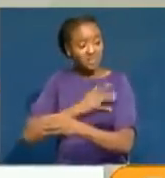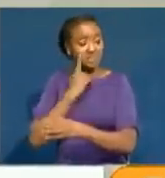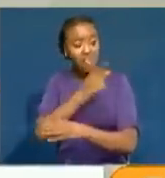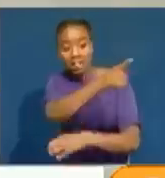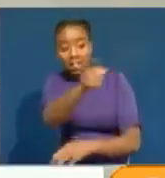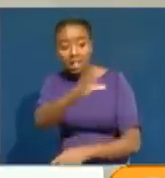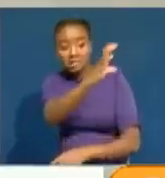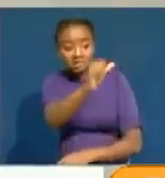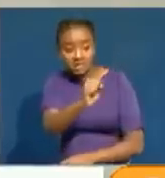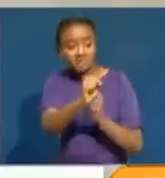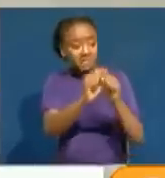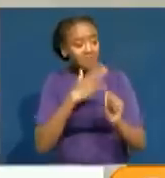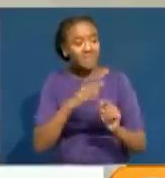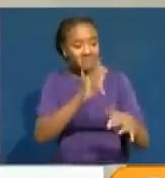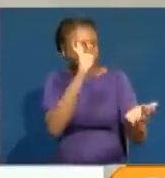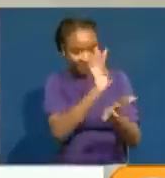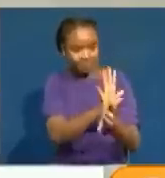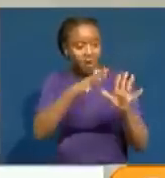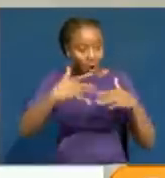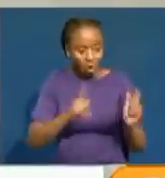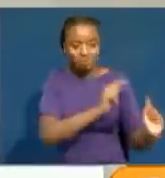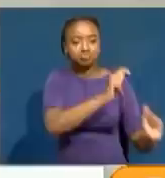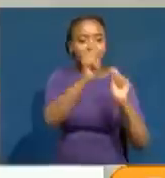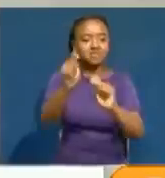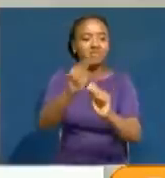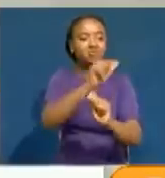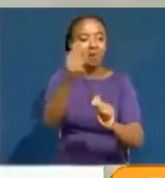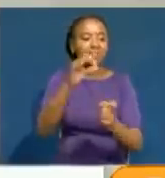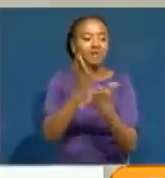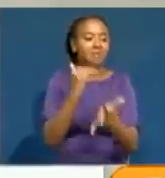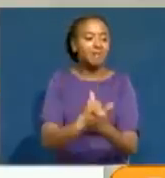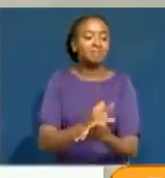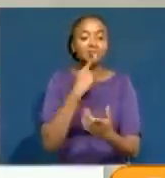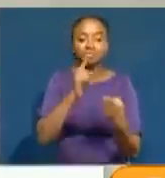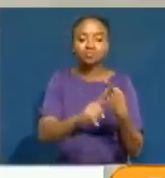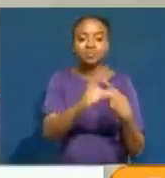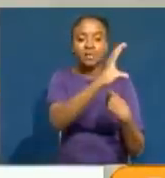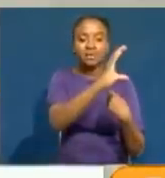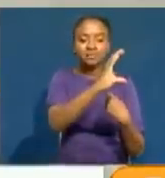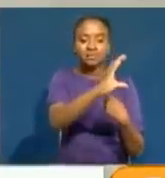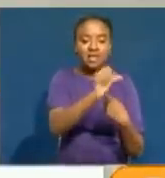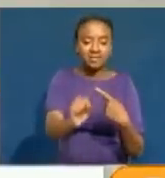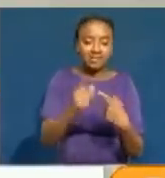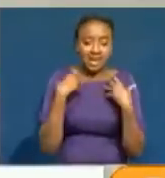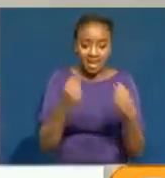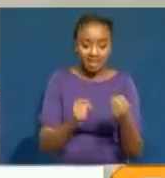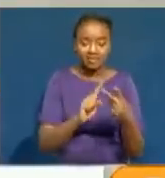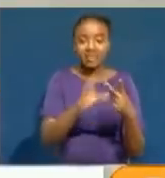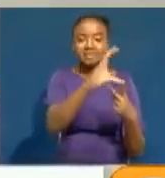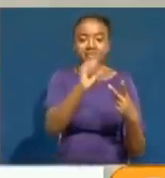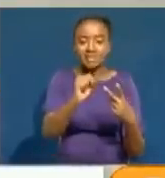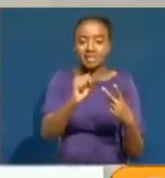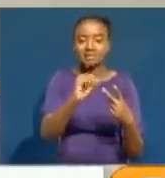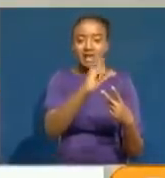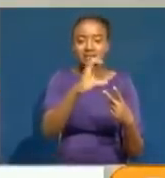to either sack or transfer cabinet secretaries Dr. Fred Matiang'i, Joe Mucheru, and Eugene